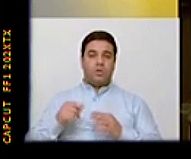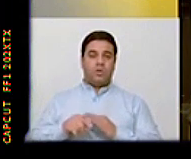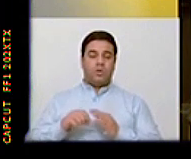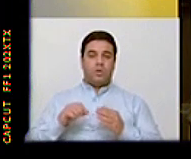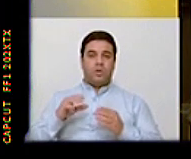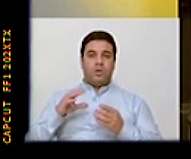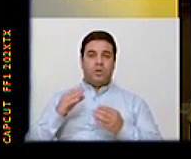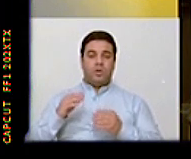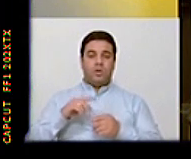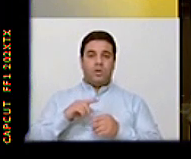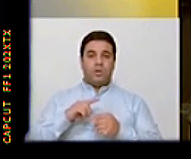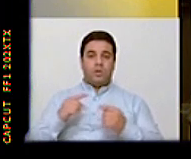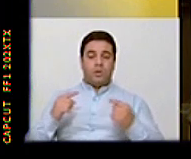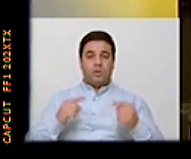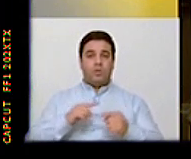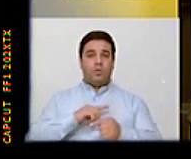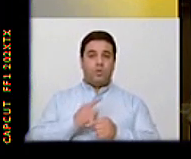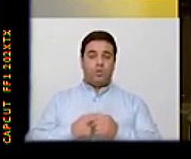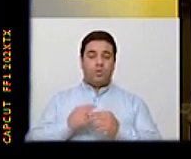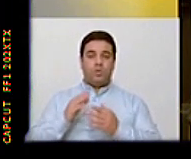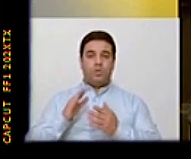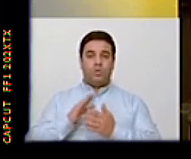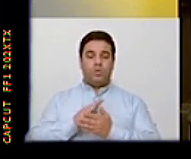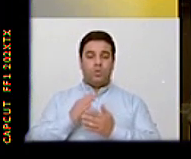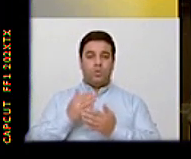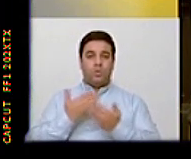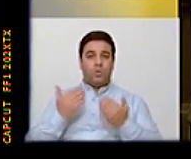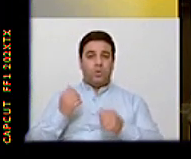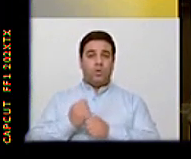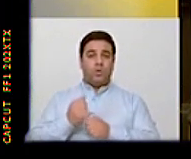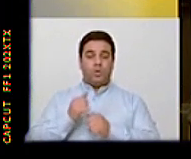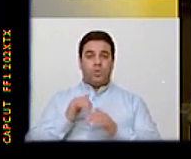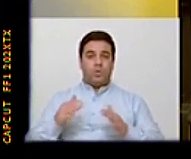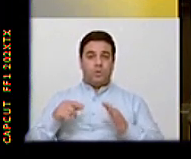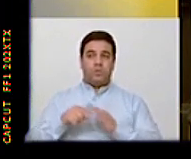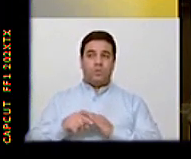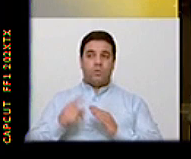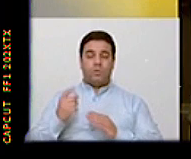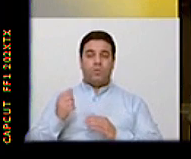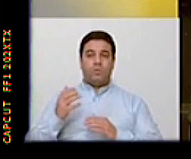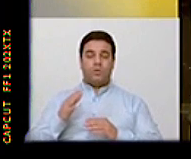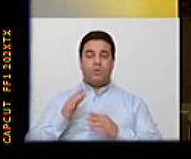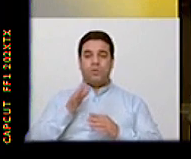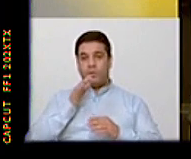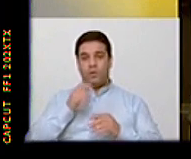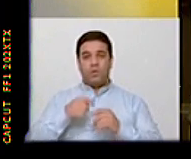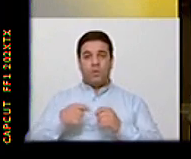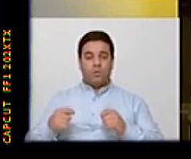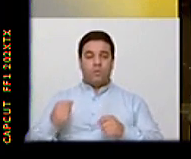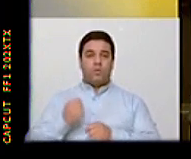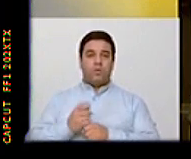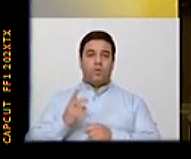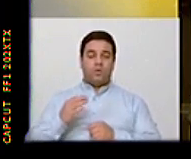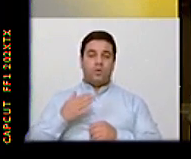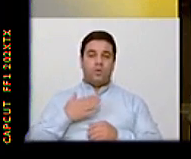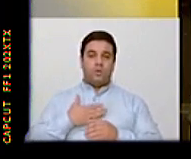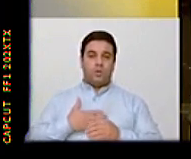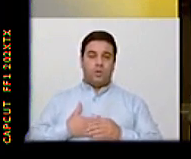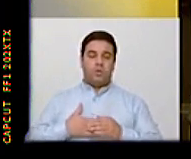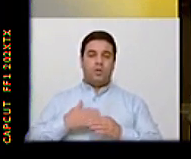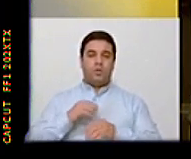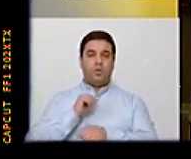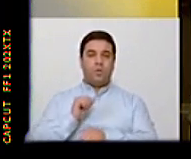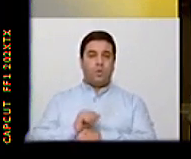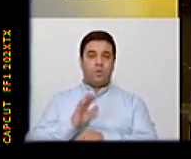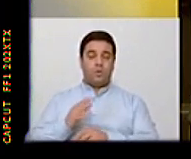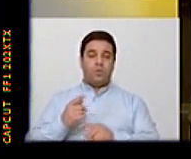va qarshilik kuchlarini yo'q qila olmaymiz. Bu tebranishlar bir muncha vaqt davom etadi va borib-borib so'nadi.